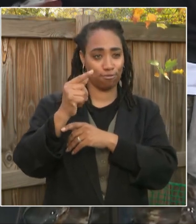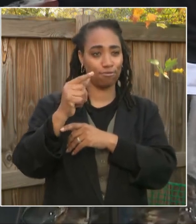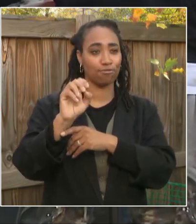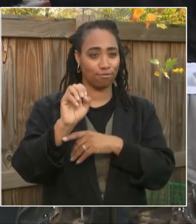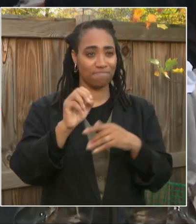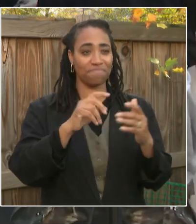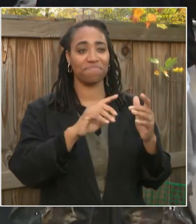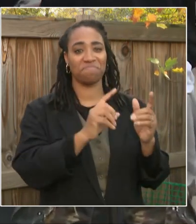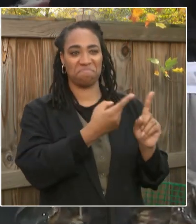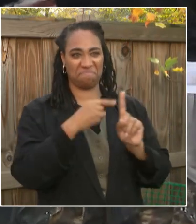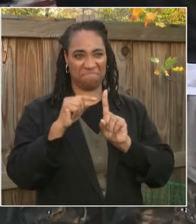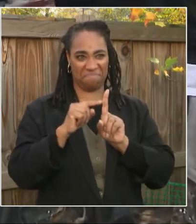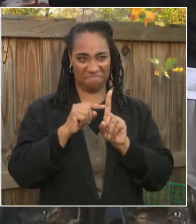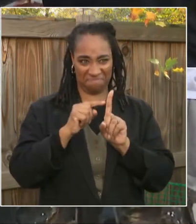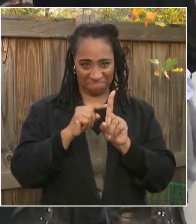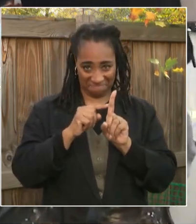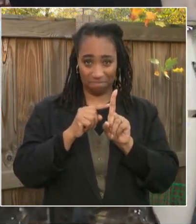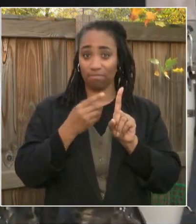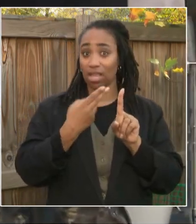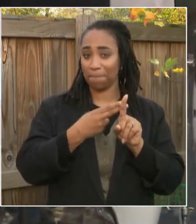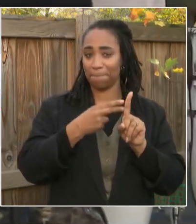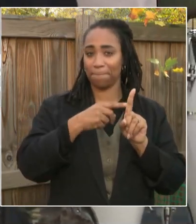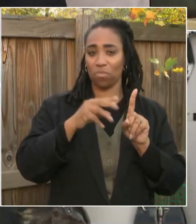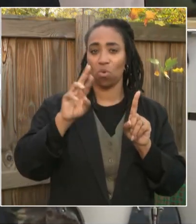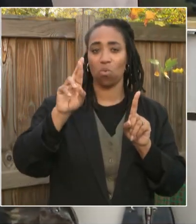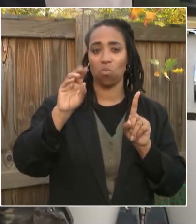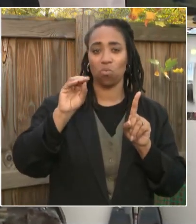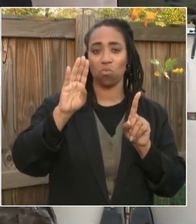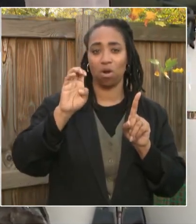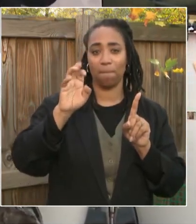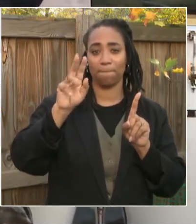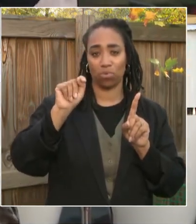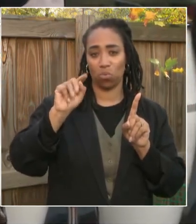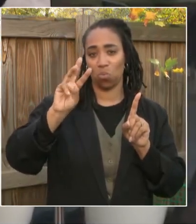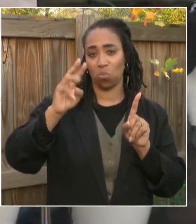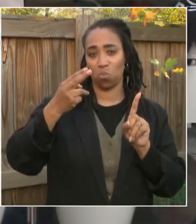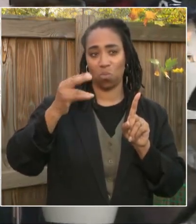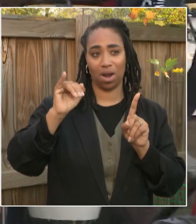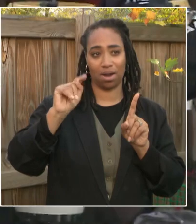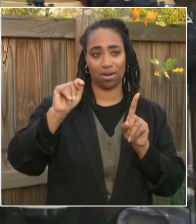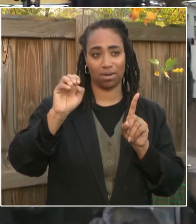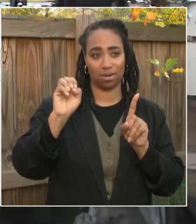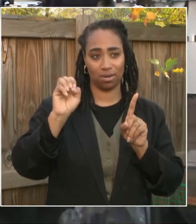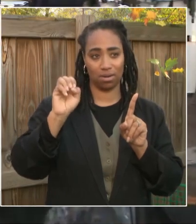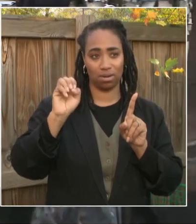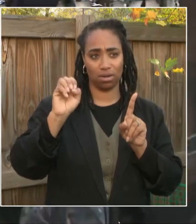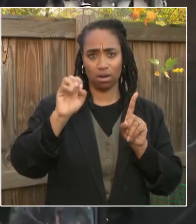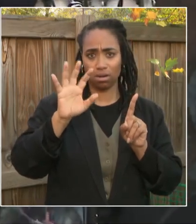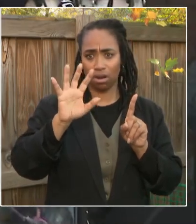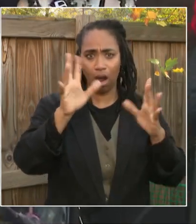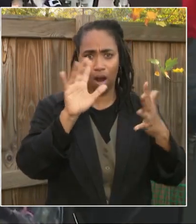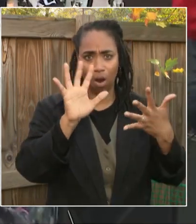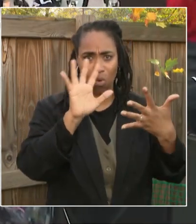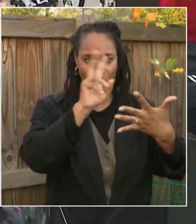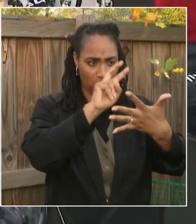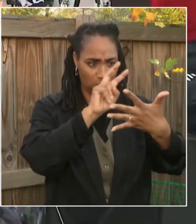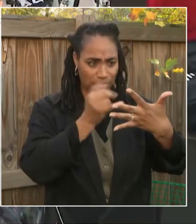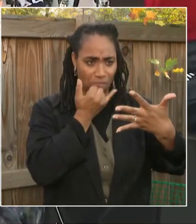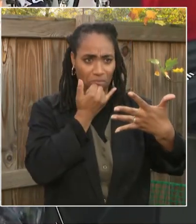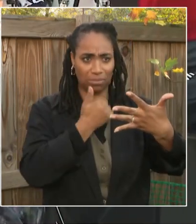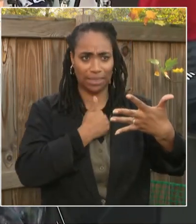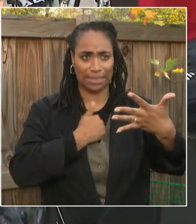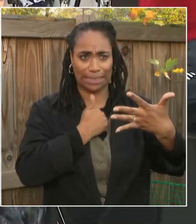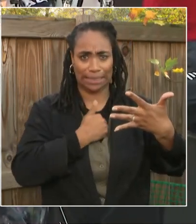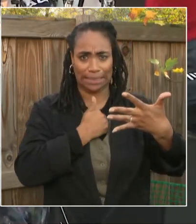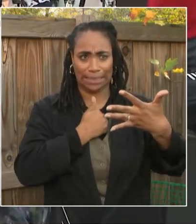Come on, won't you give God a hand clap of praise for council member Robert White. I'm sorry, I done jumped somebody up. I done